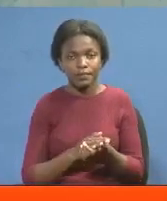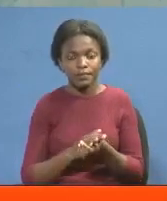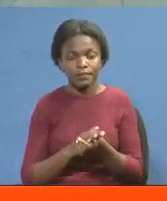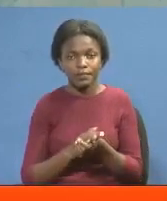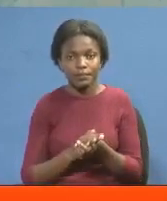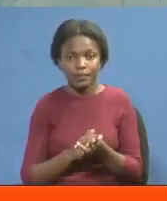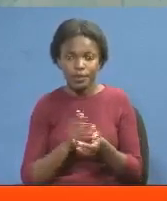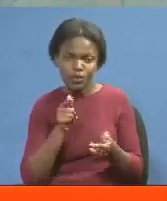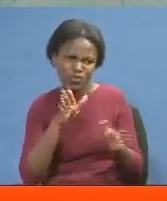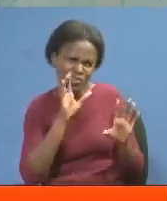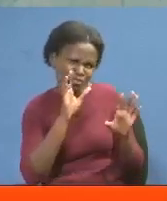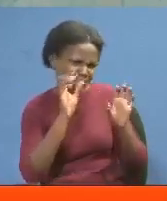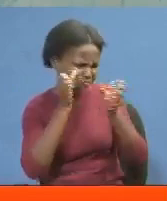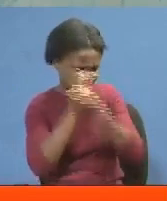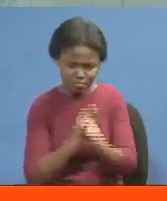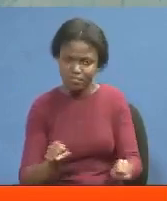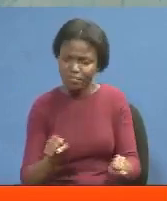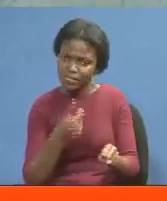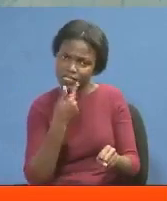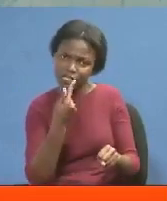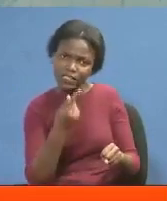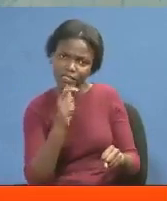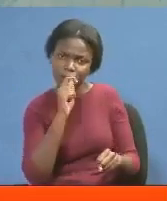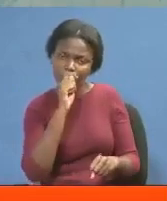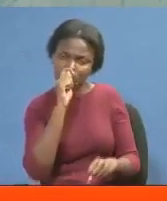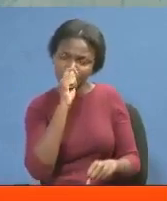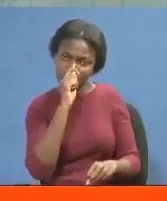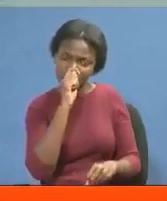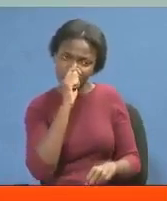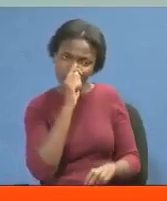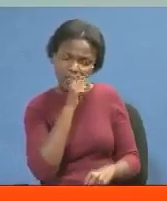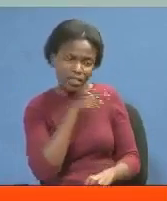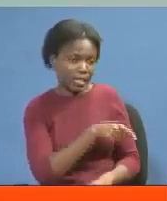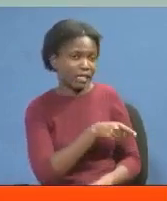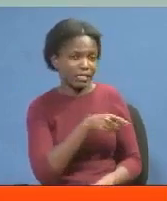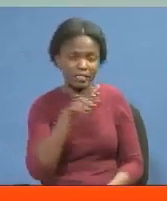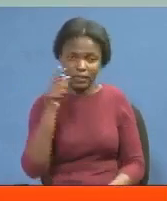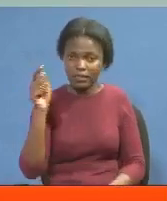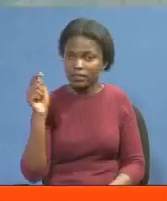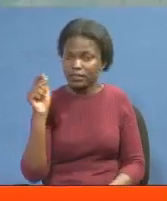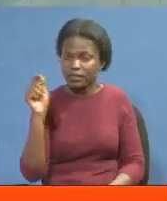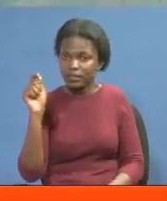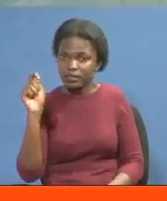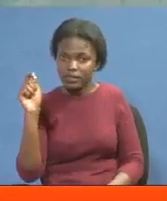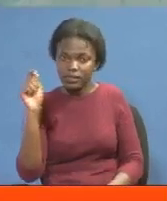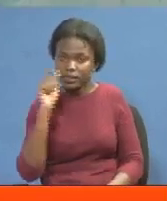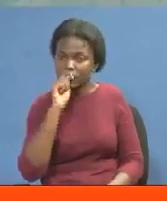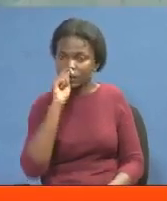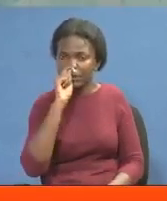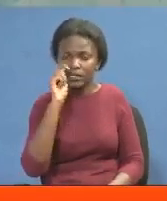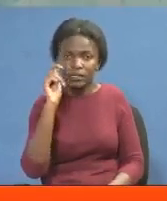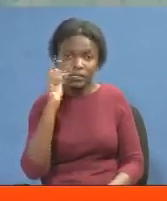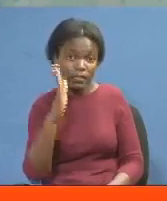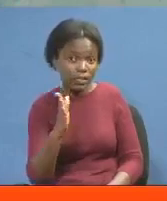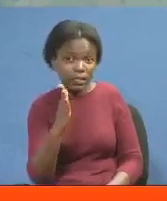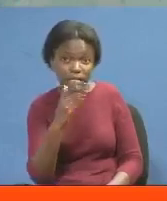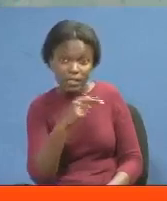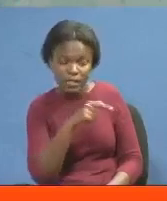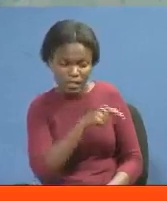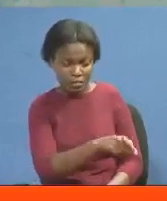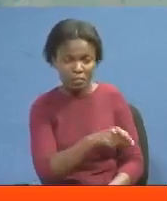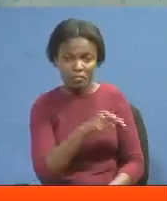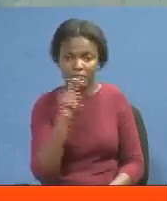Serengeti. You cannot say these are Tanzanian wild beasts and these are Kenyan wild beasts. You see? So our